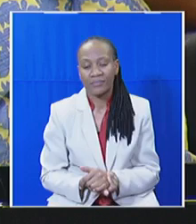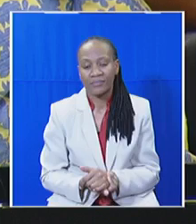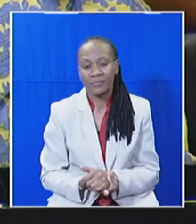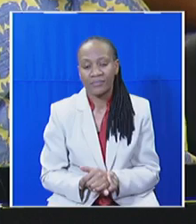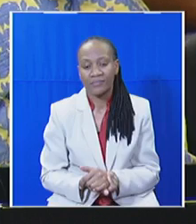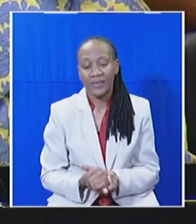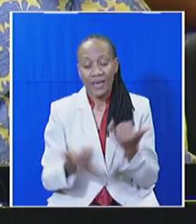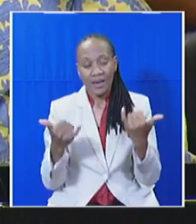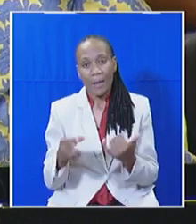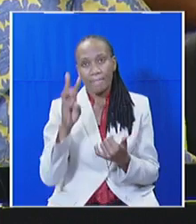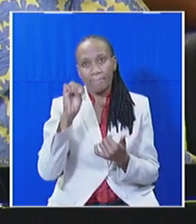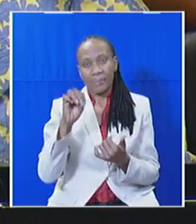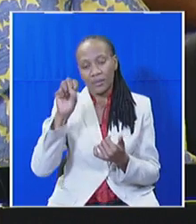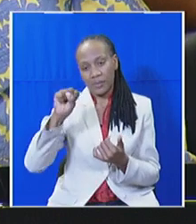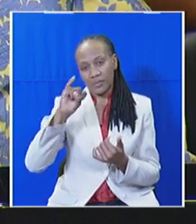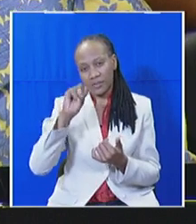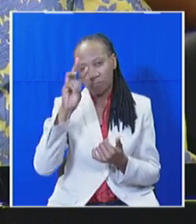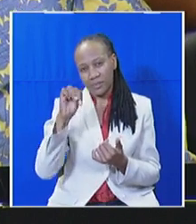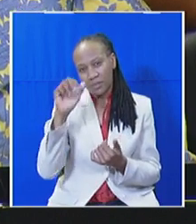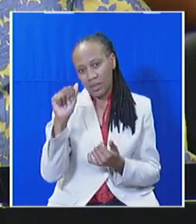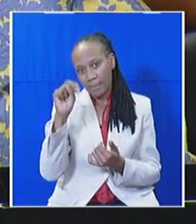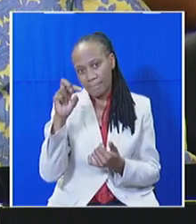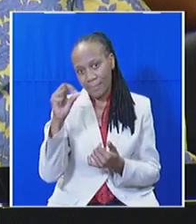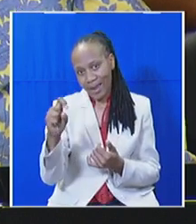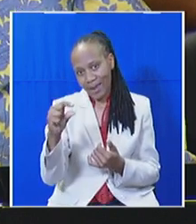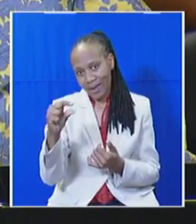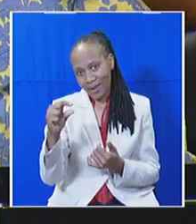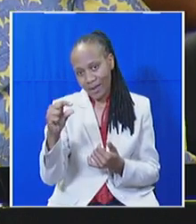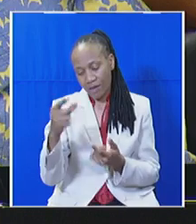Honorable Msimang of the IFP.